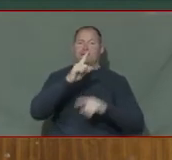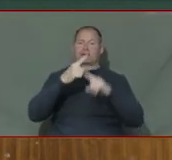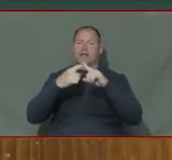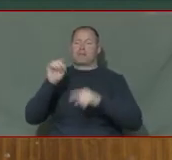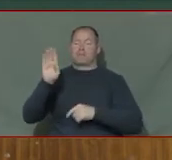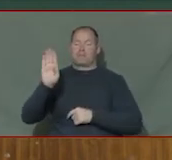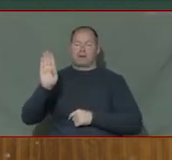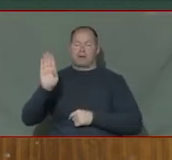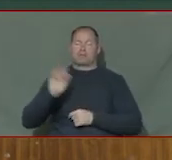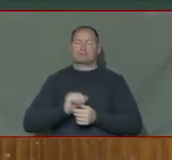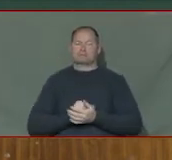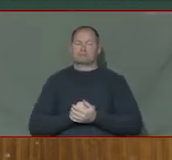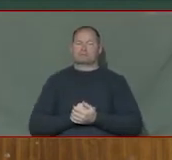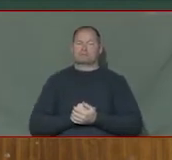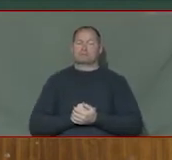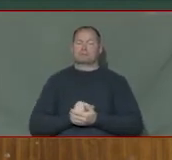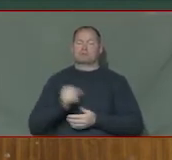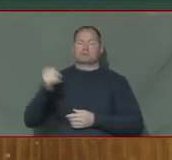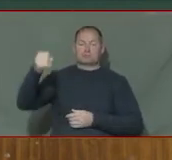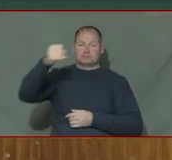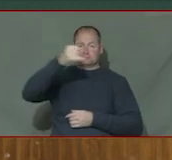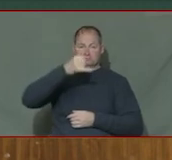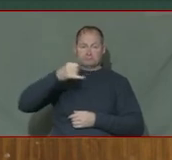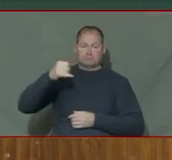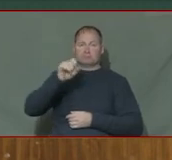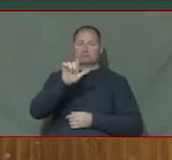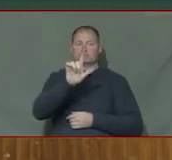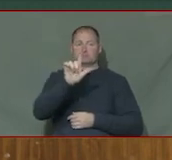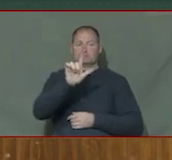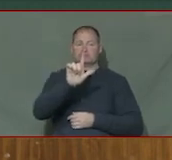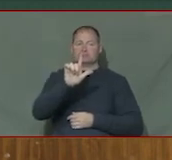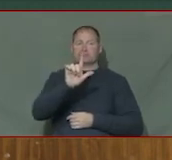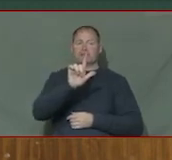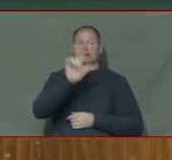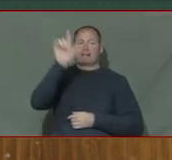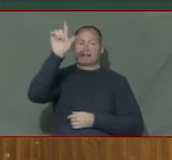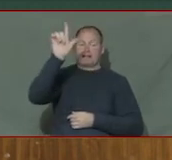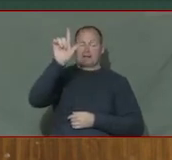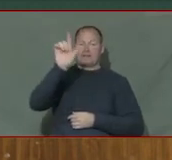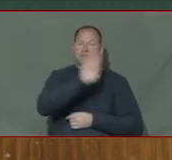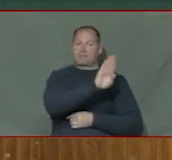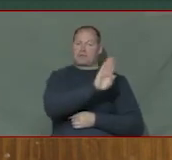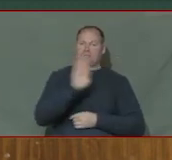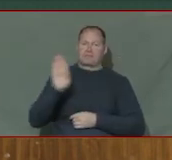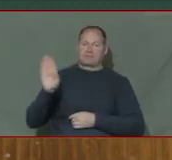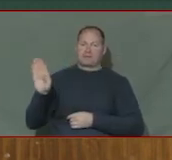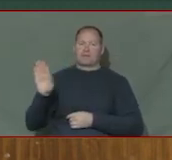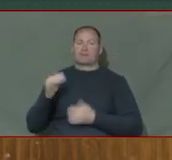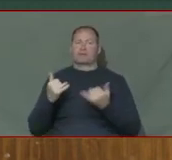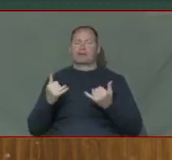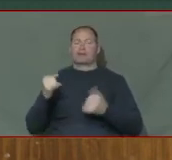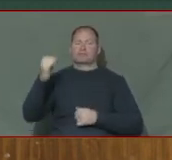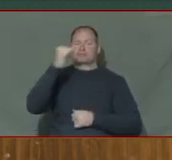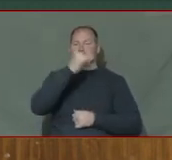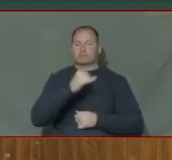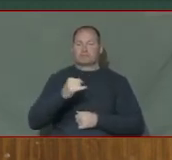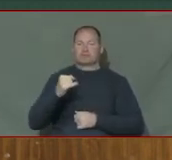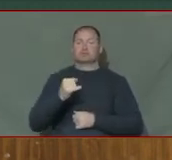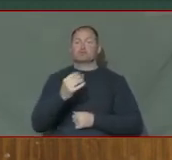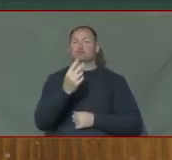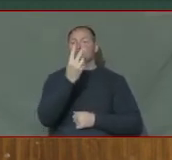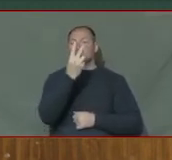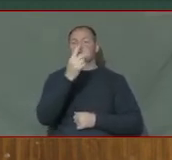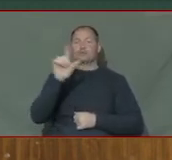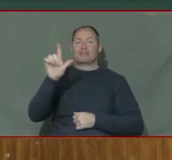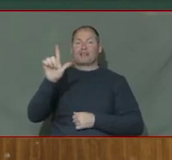And the perimeter is, that's length, that side is length, breadth, and breadth. So the perimeter is twice